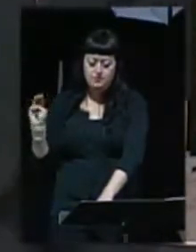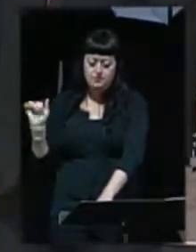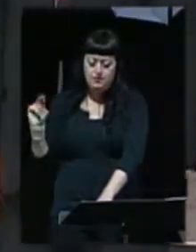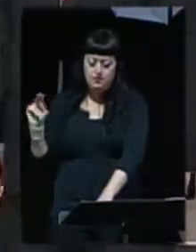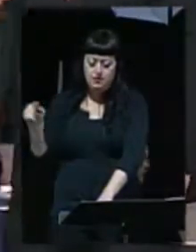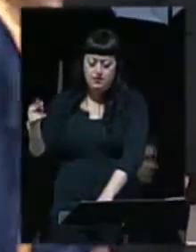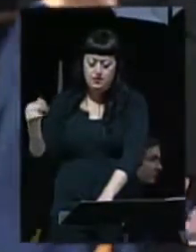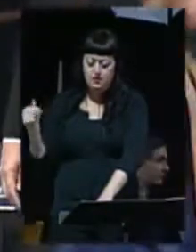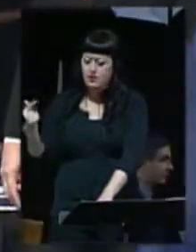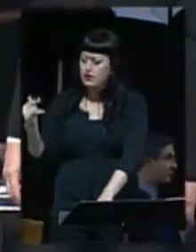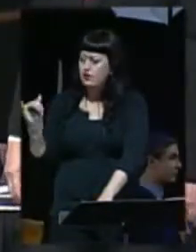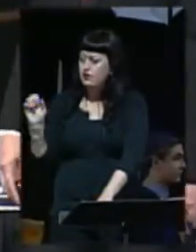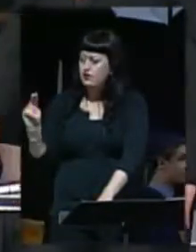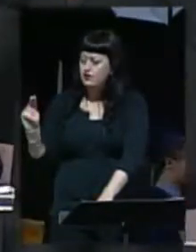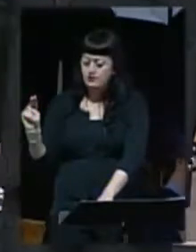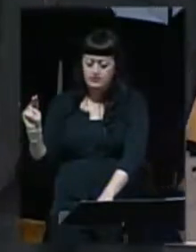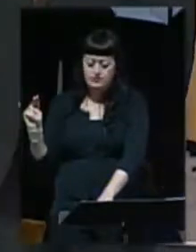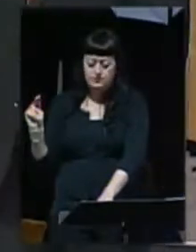Samantha Guion.